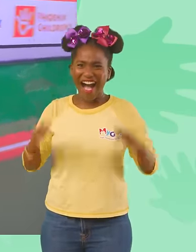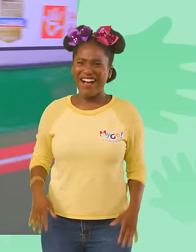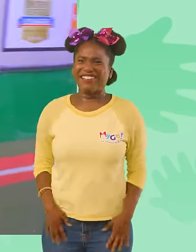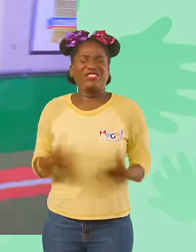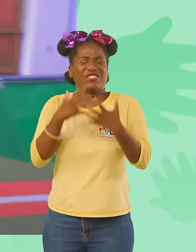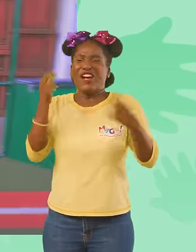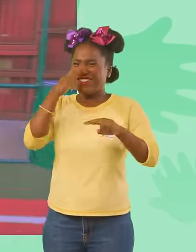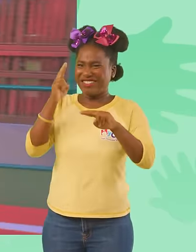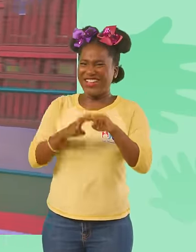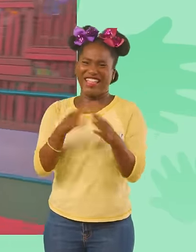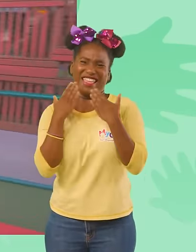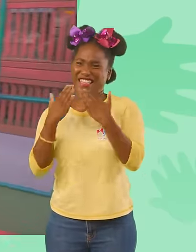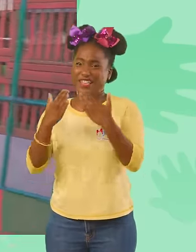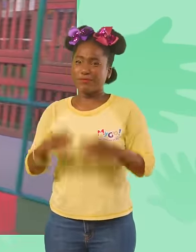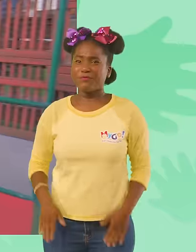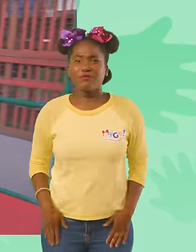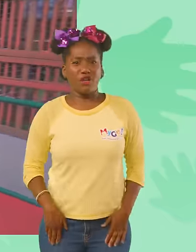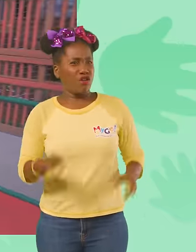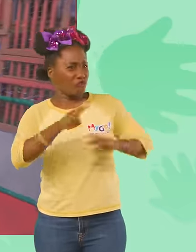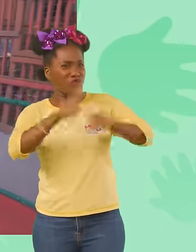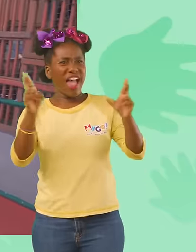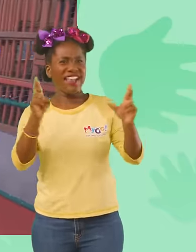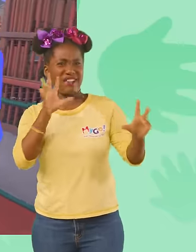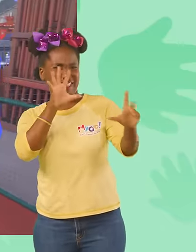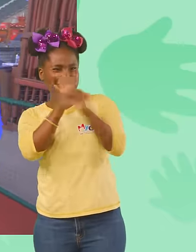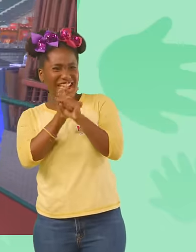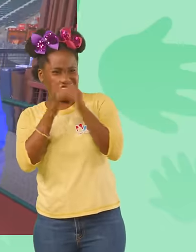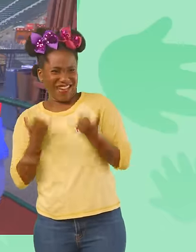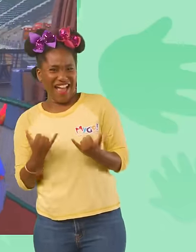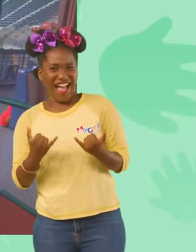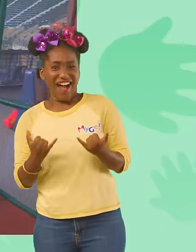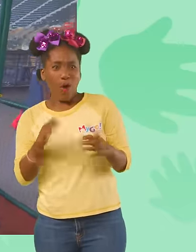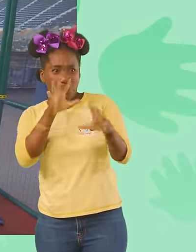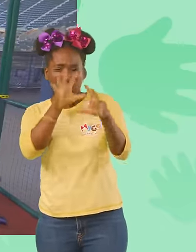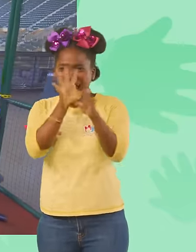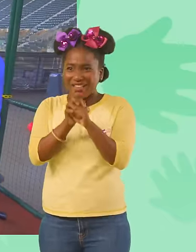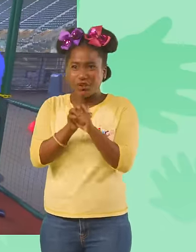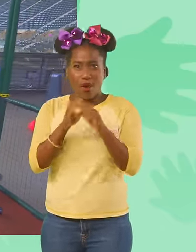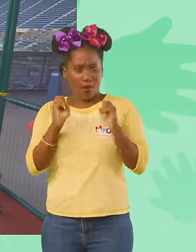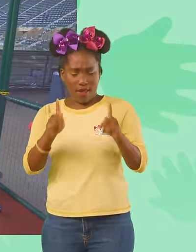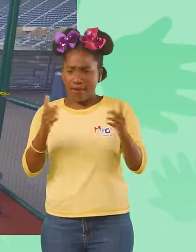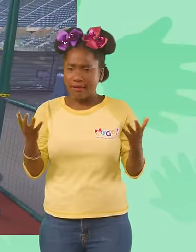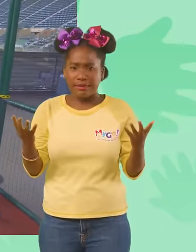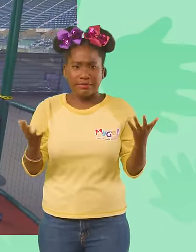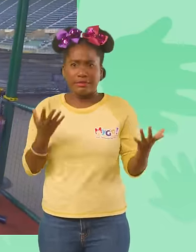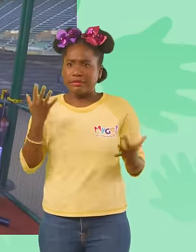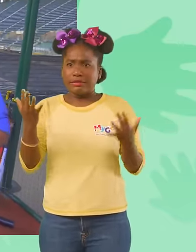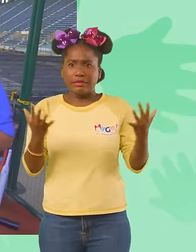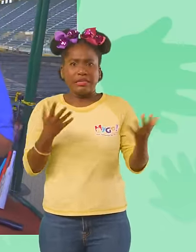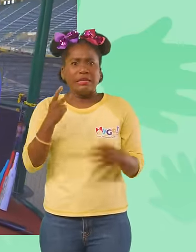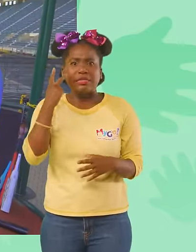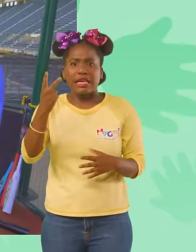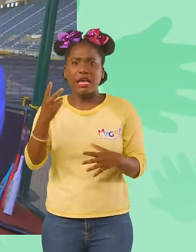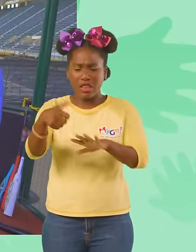Okay, that was so much fun. Thank Blippi, you. Looks like you're ready to play catch now. Ooh, catch. Okay. All right. Oh yeah.